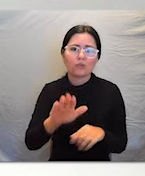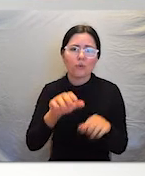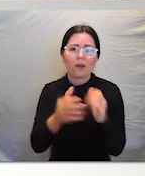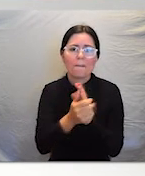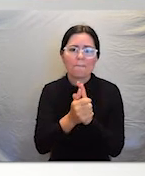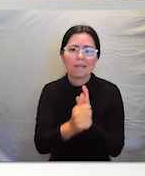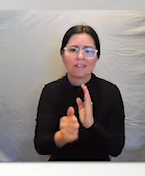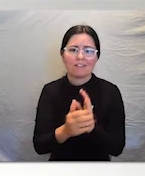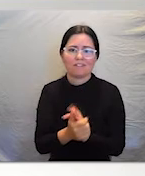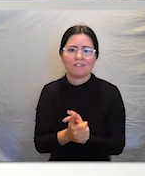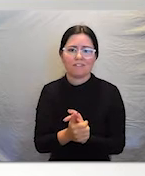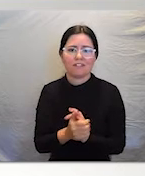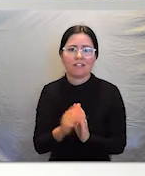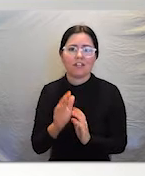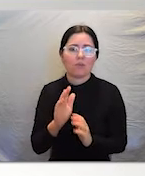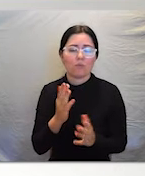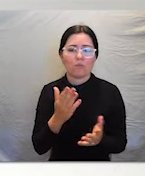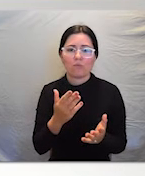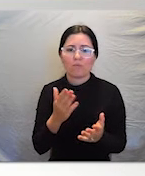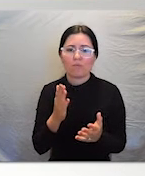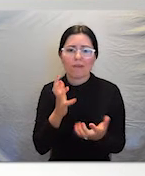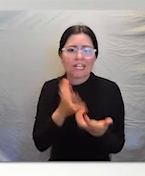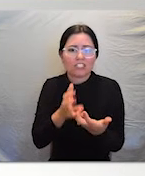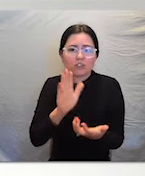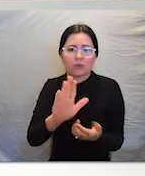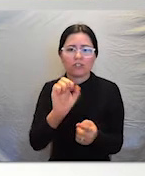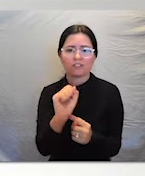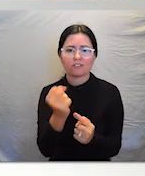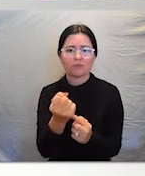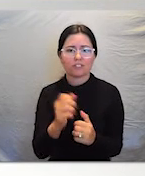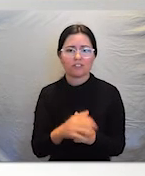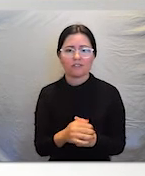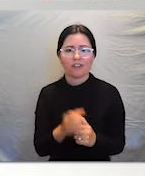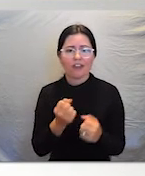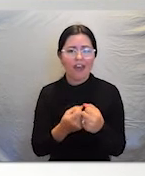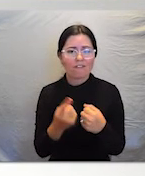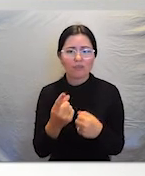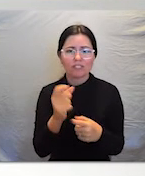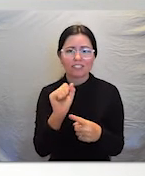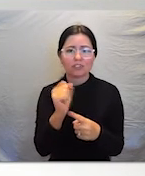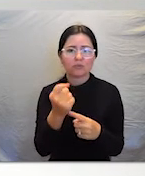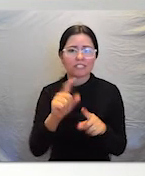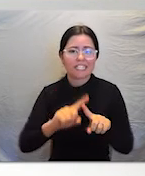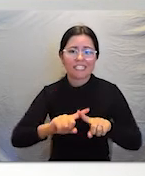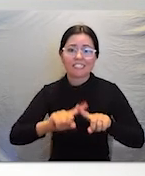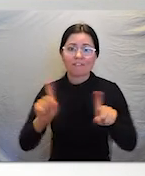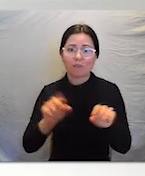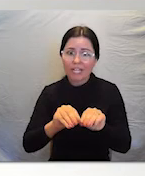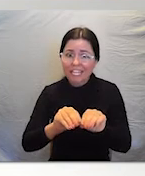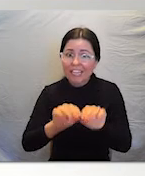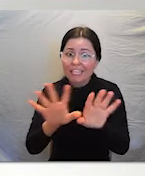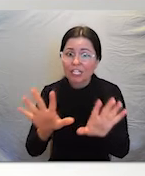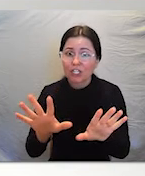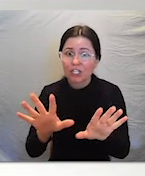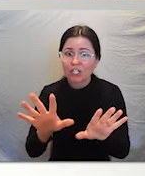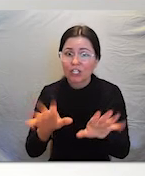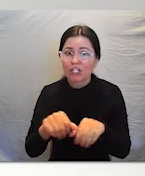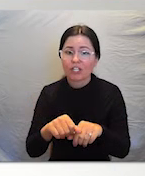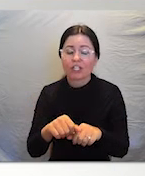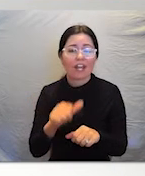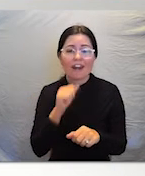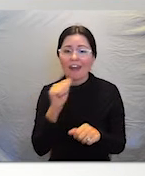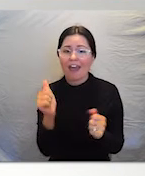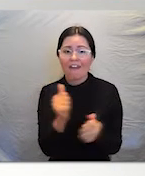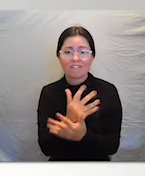and your situation, because every person's situation is different. And I want to make that clear too. Not everything I say